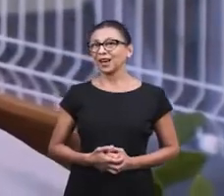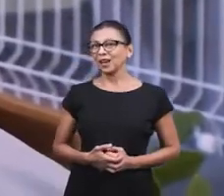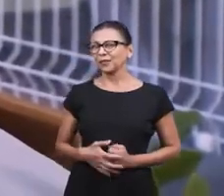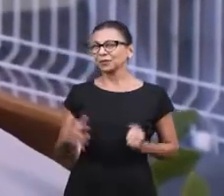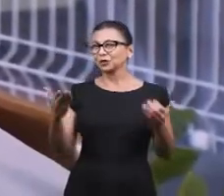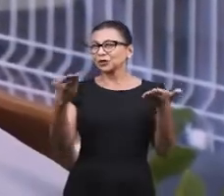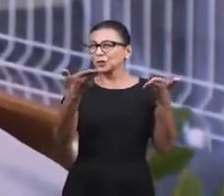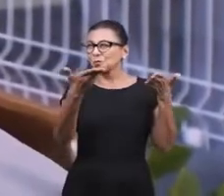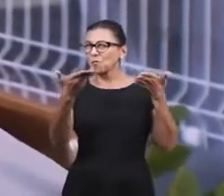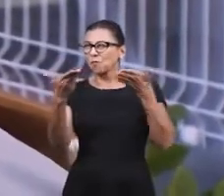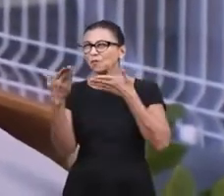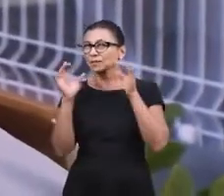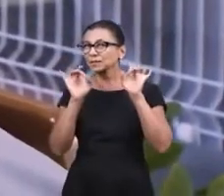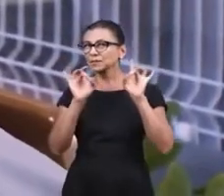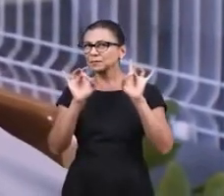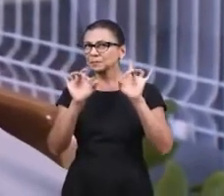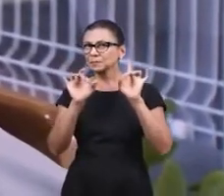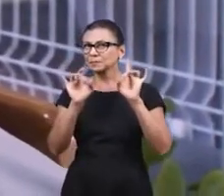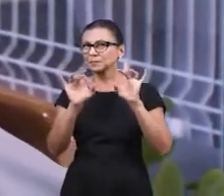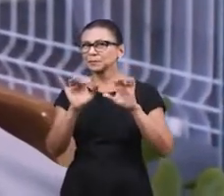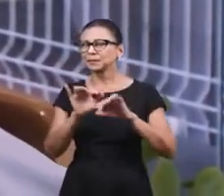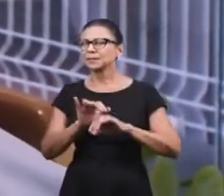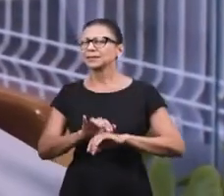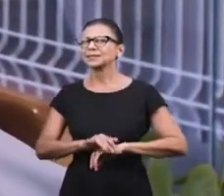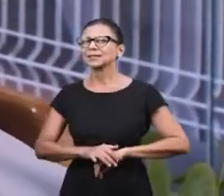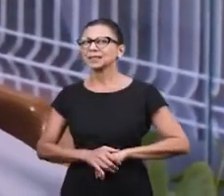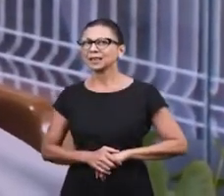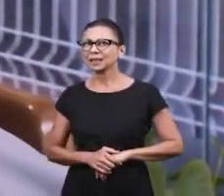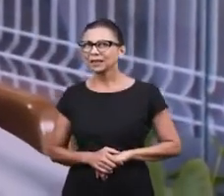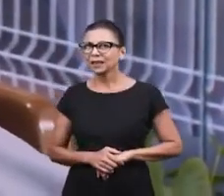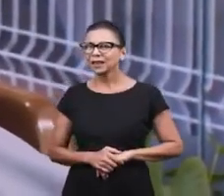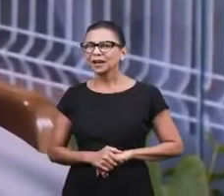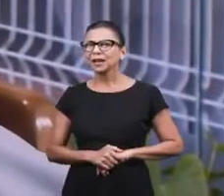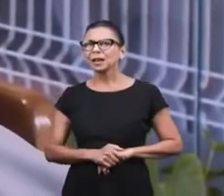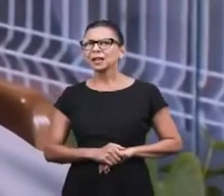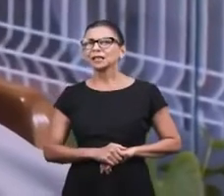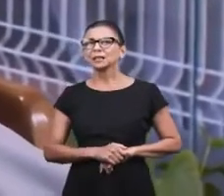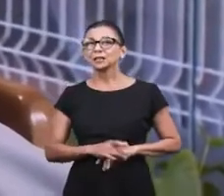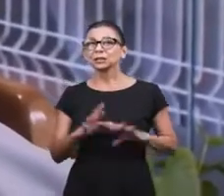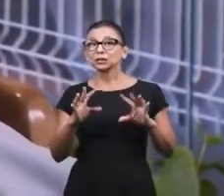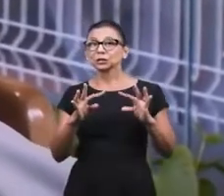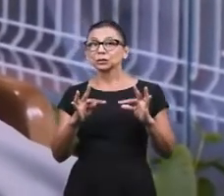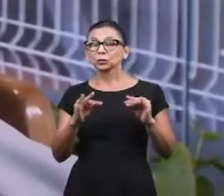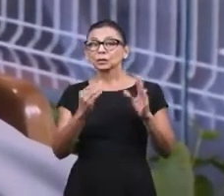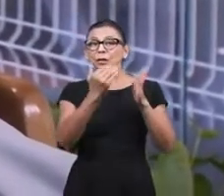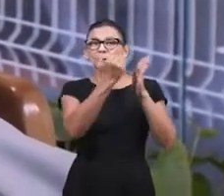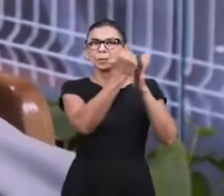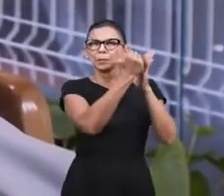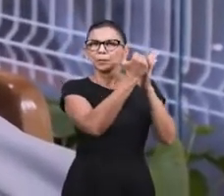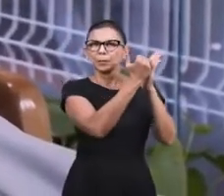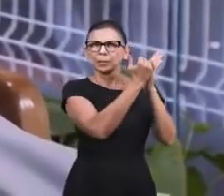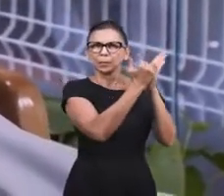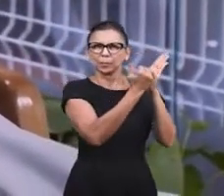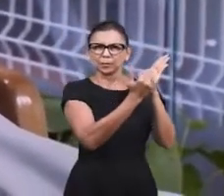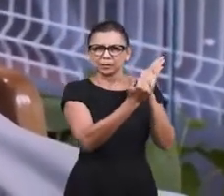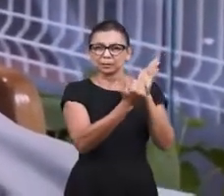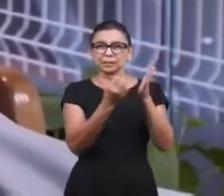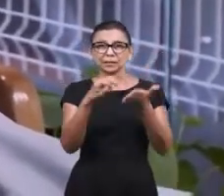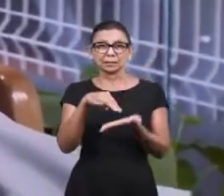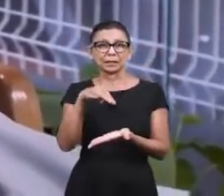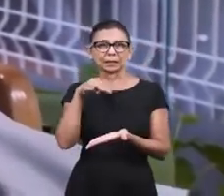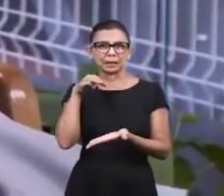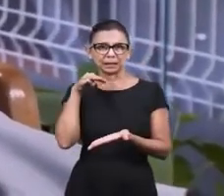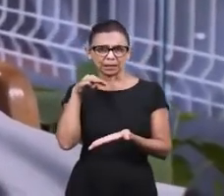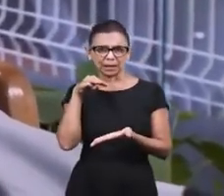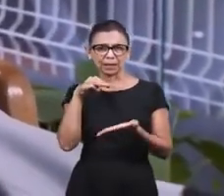Today, I want to make you a special invitation. In addition to all the other schedules of Maranatha Christian Church, which